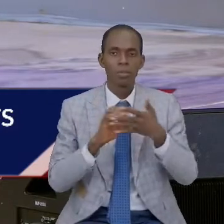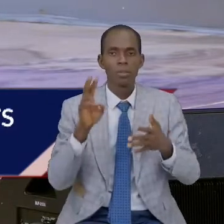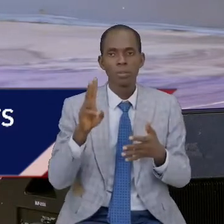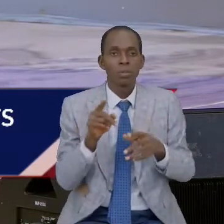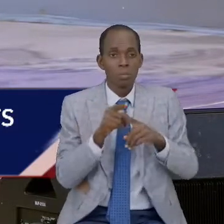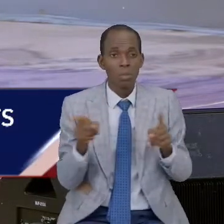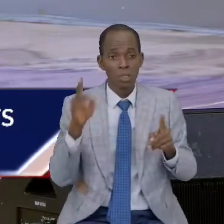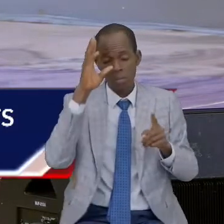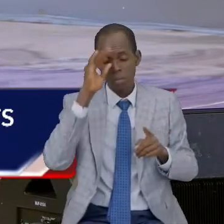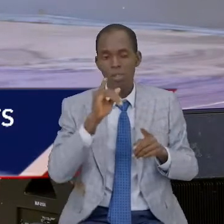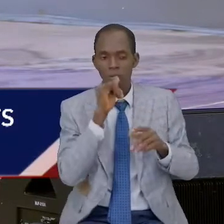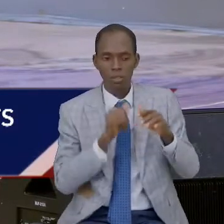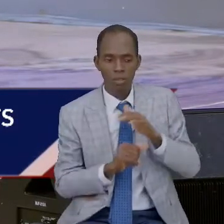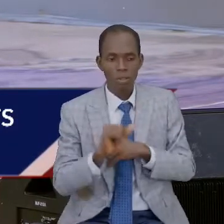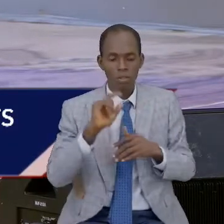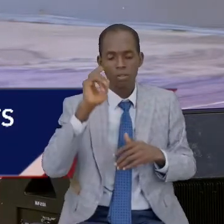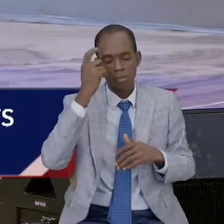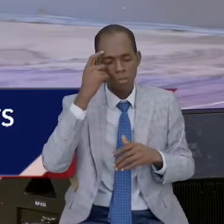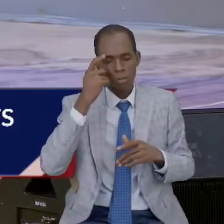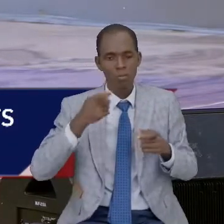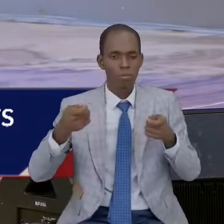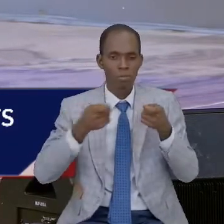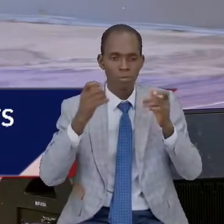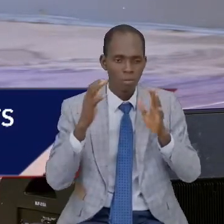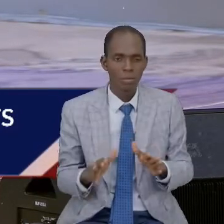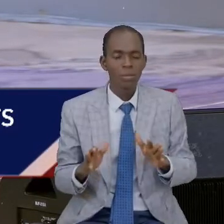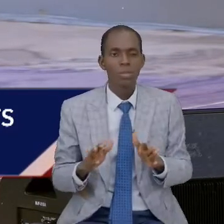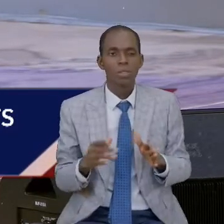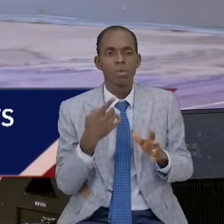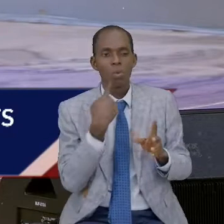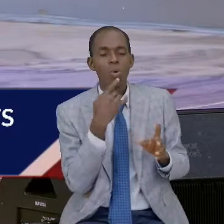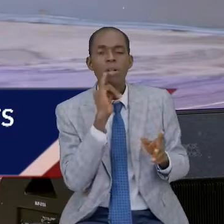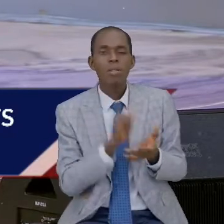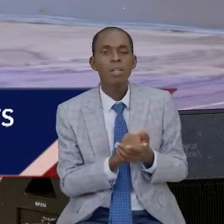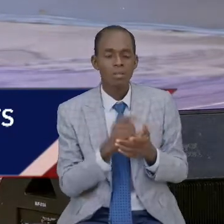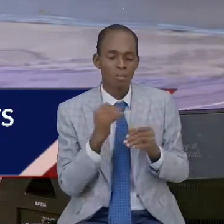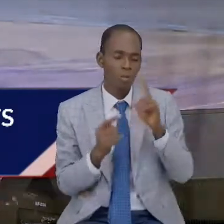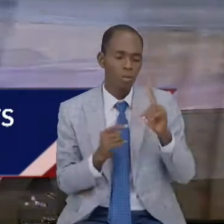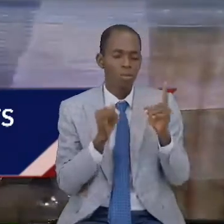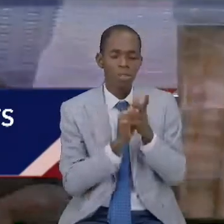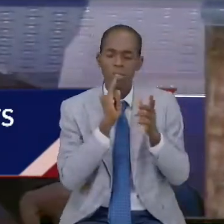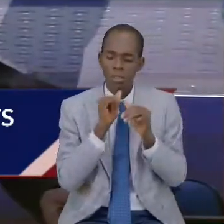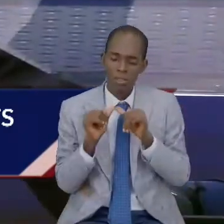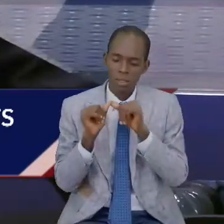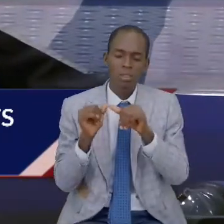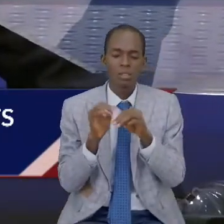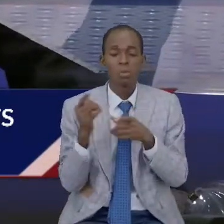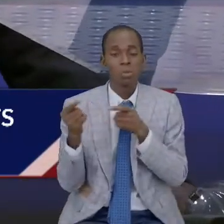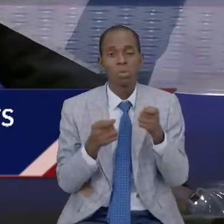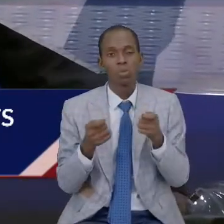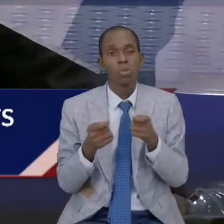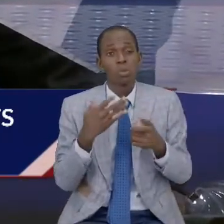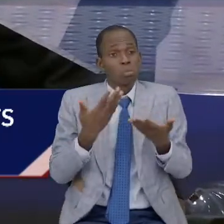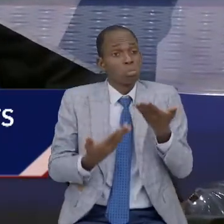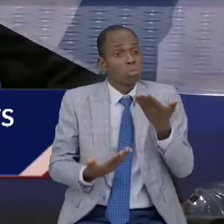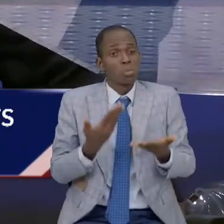under tutors and governors. Who is that? The one that's still in charge, though he be Lord of all,